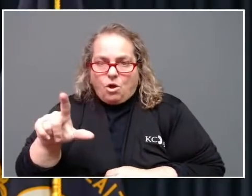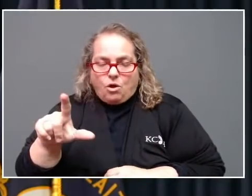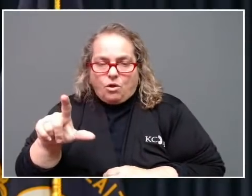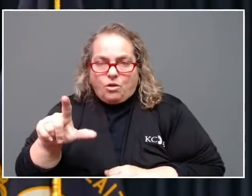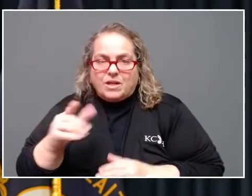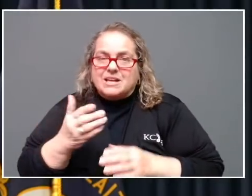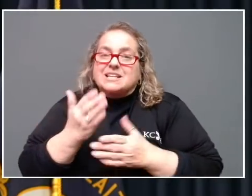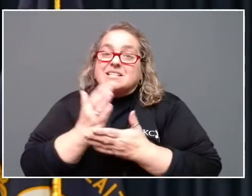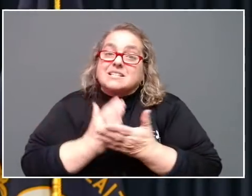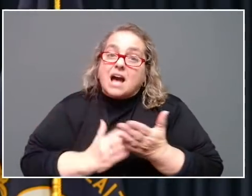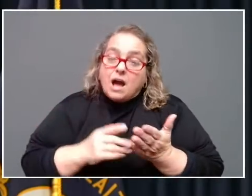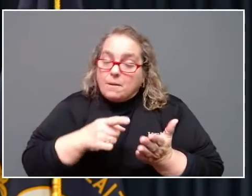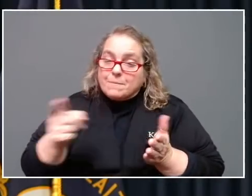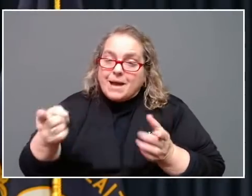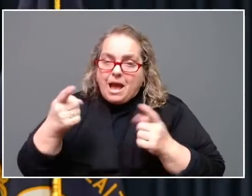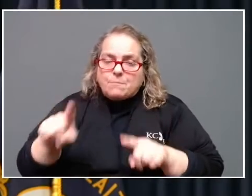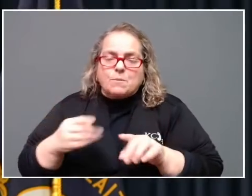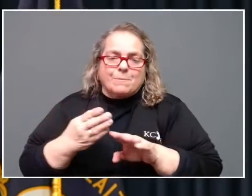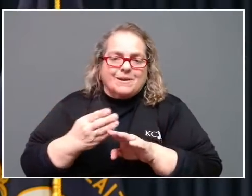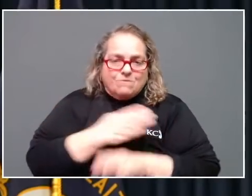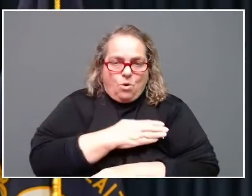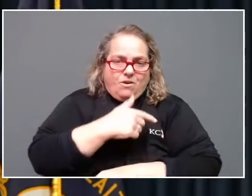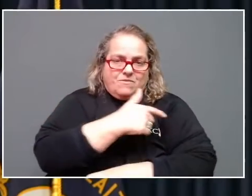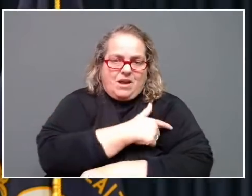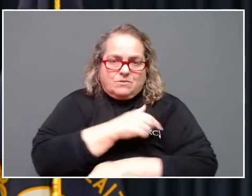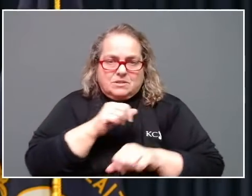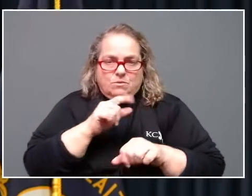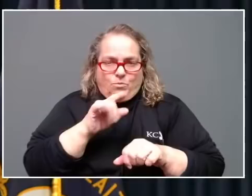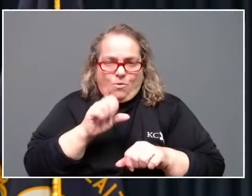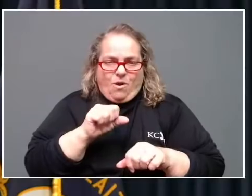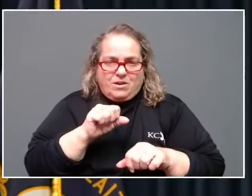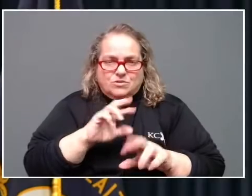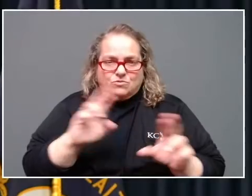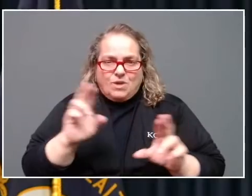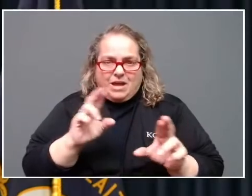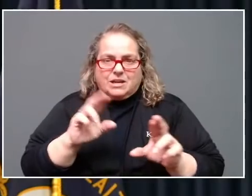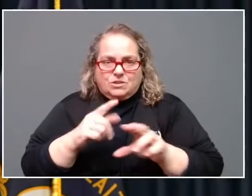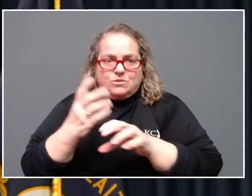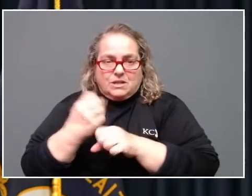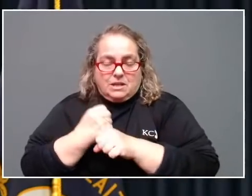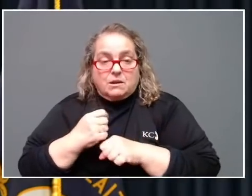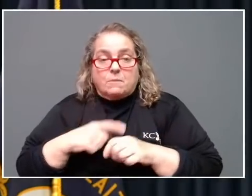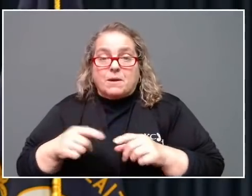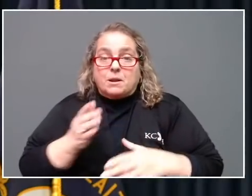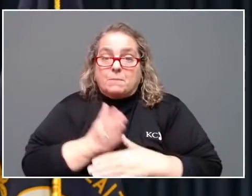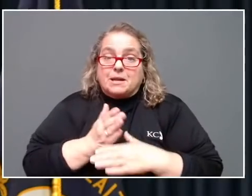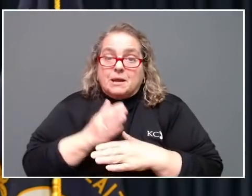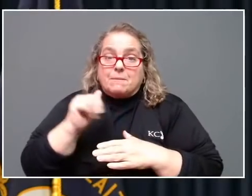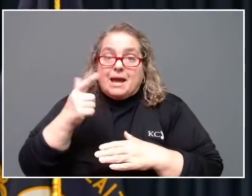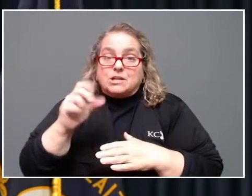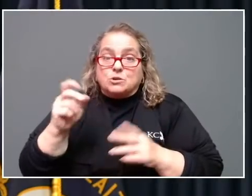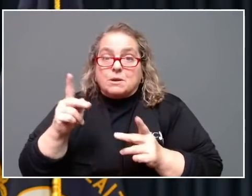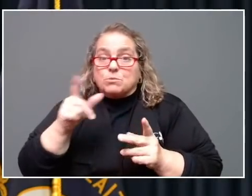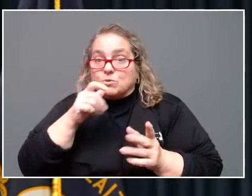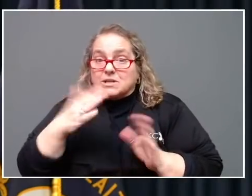available. The median age of the people who died, of the mothers, was 30 years. So obviously these are individuals who shouldn't